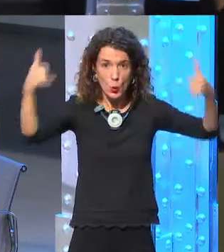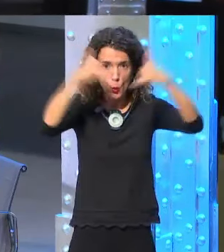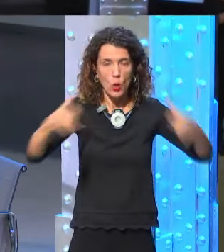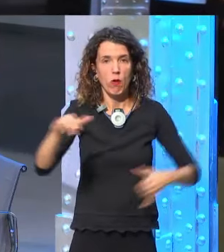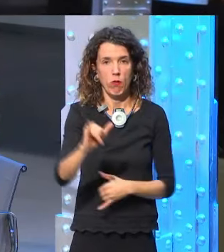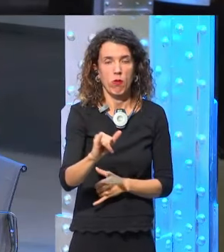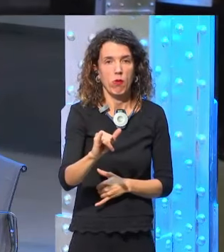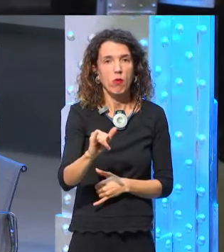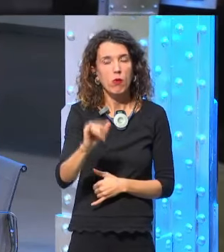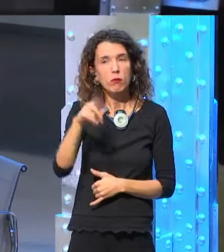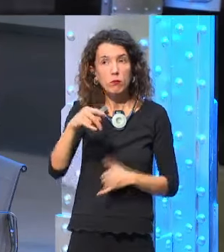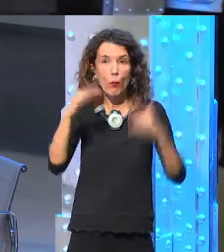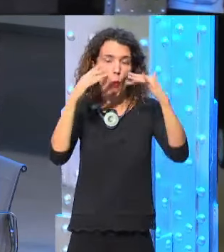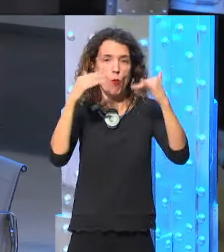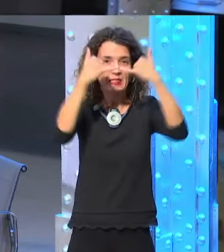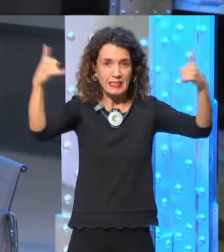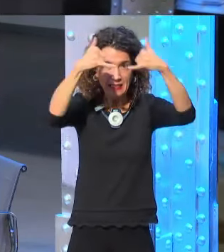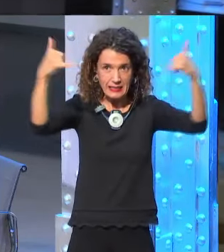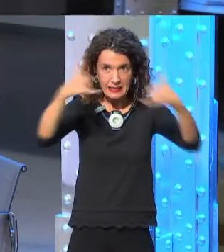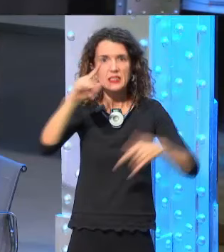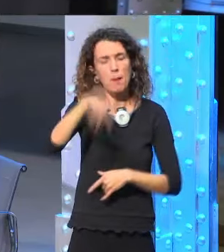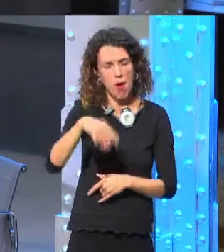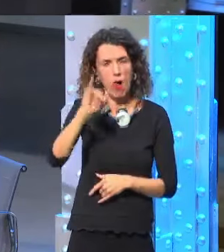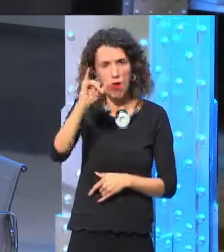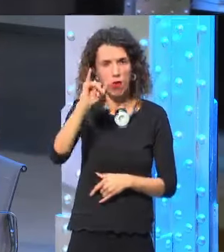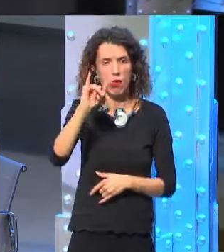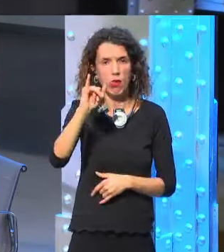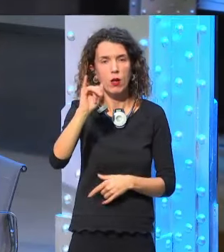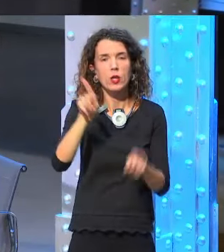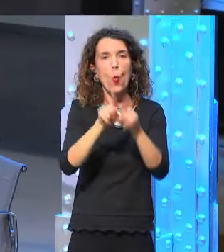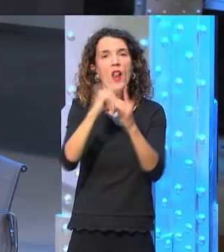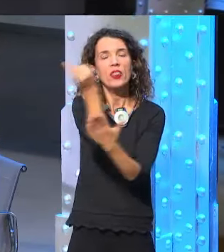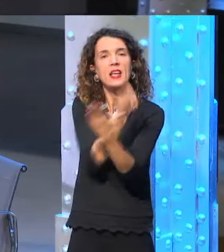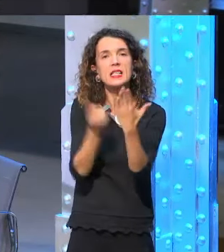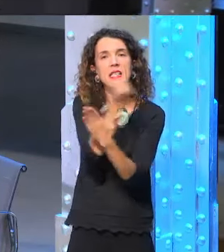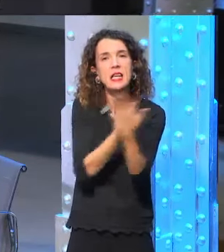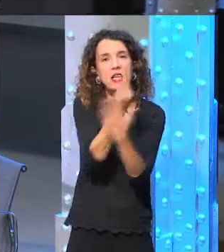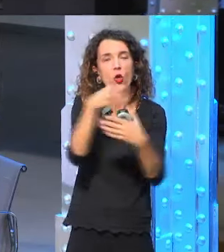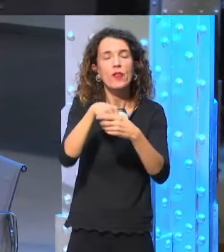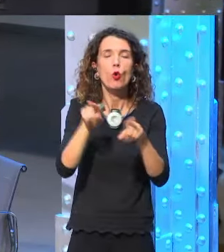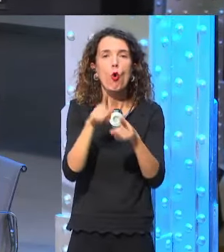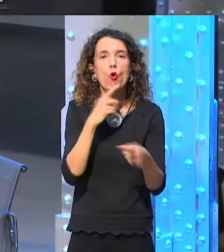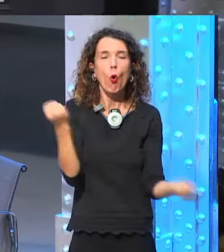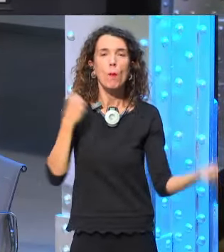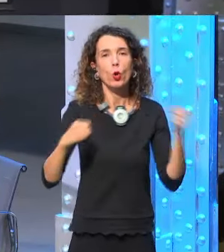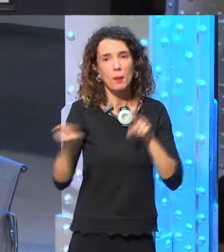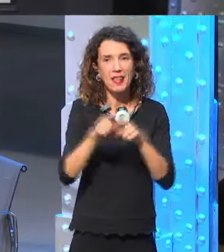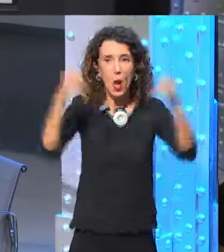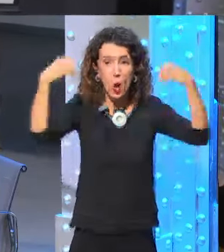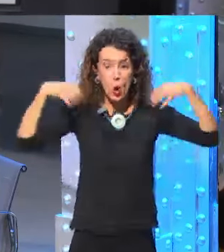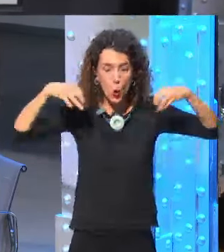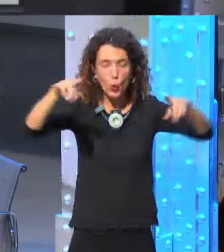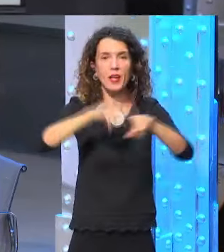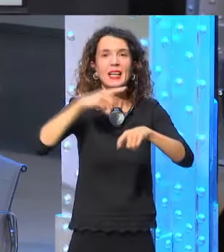airspace, but it was also about the design of the behavior of the lights over time. So here this kind of temporal dimension or